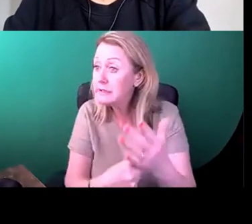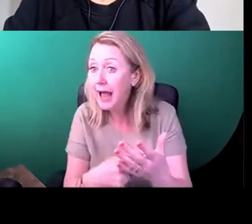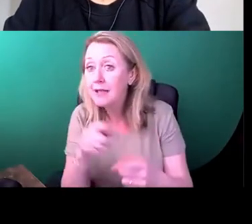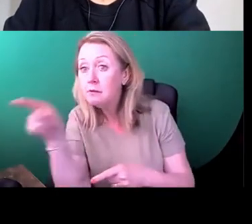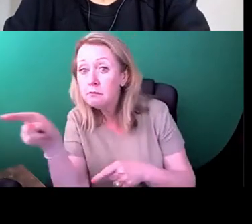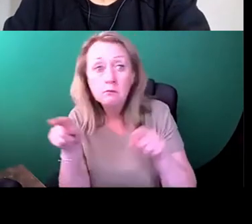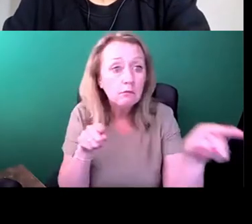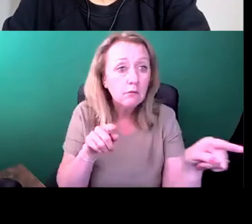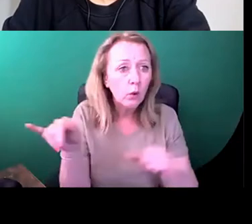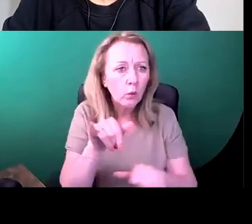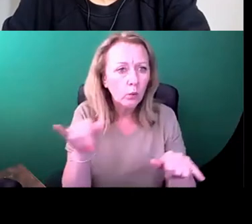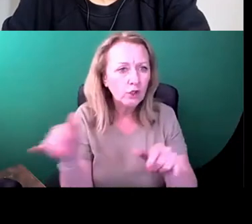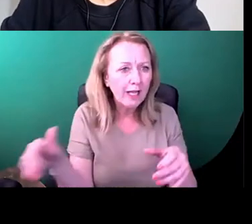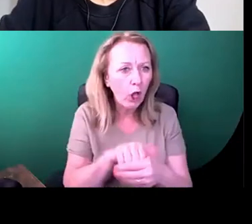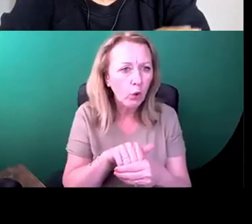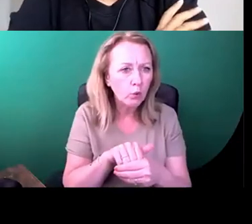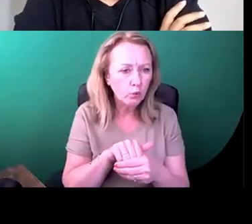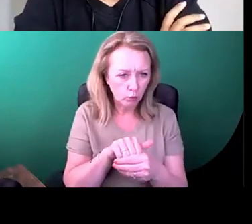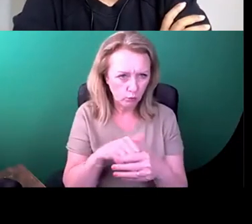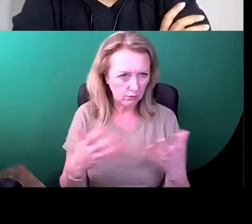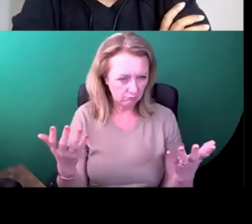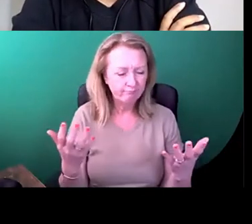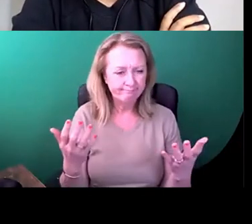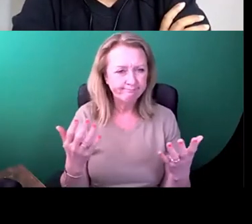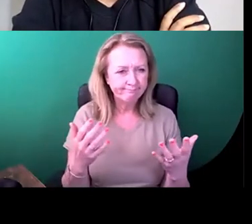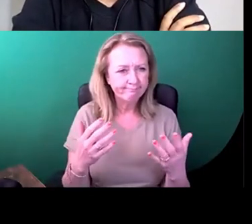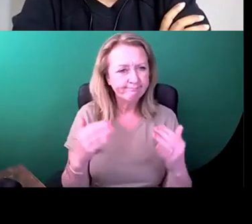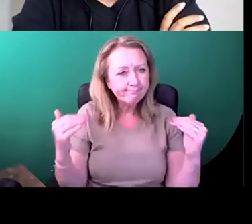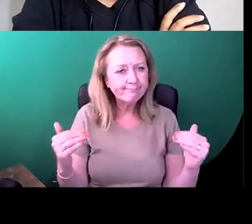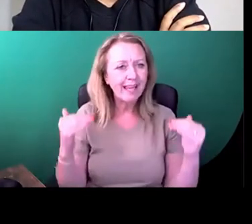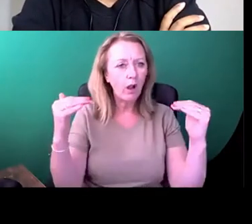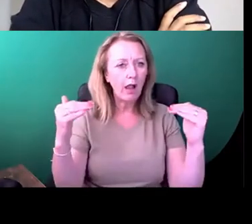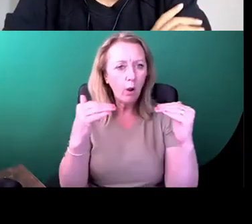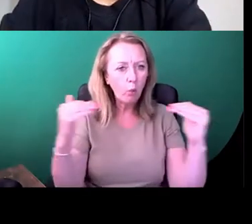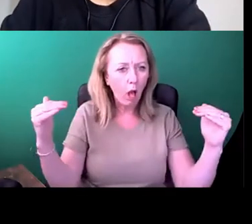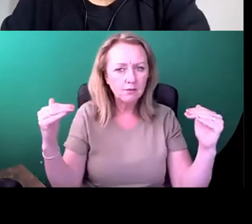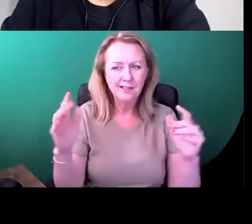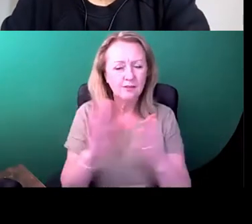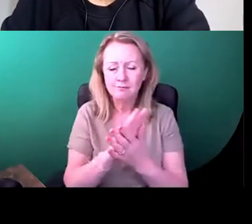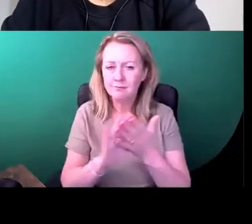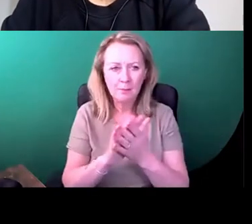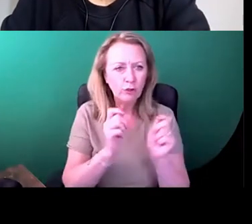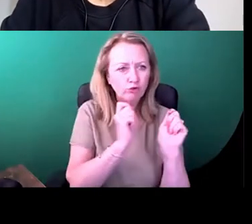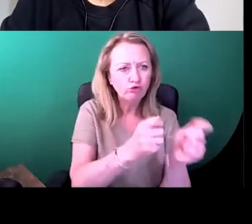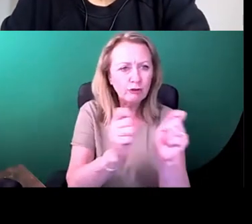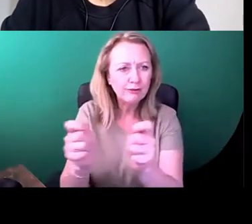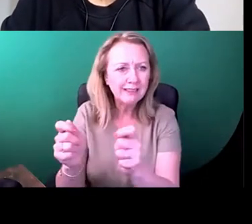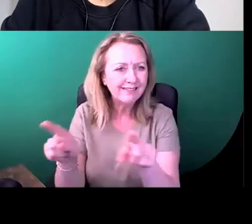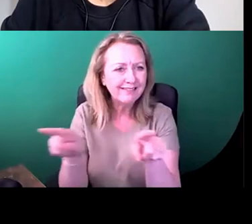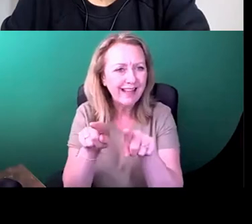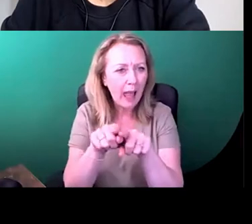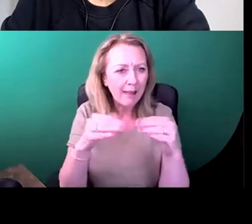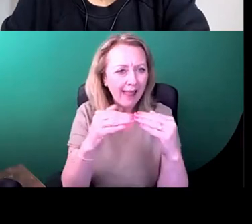included in our inclusivity? Equality is much more than treating everyone equally,